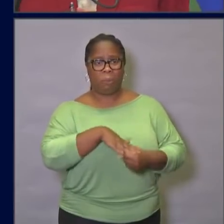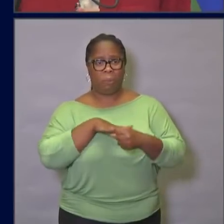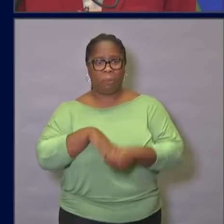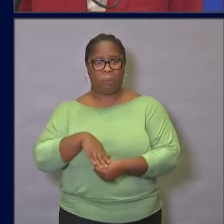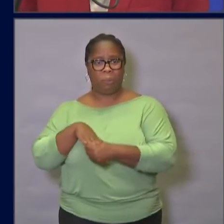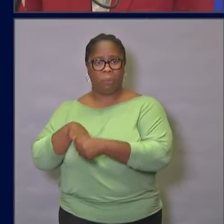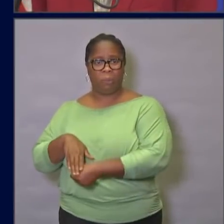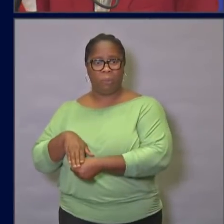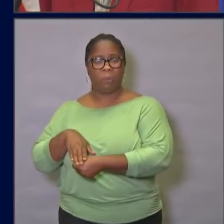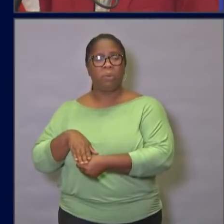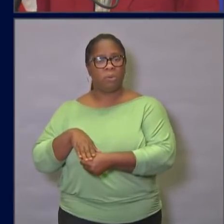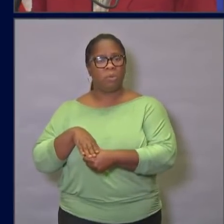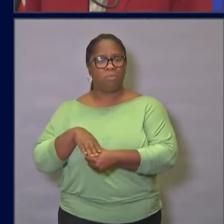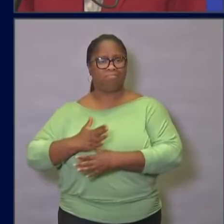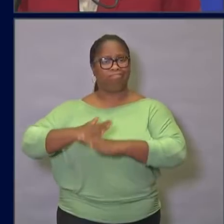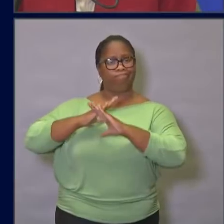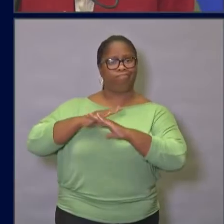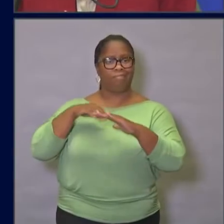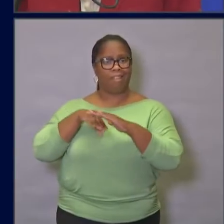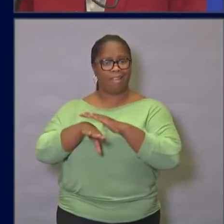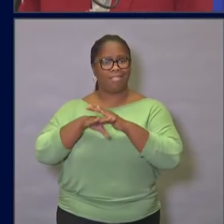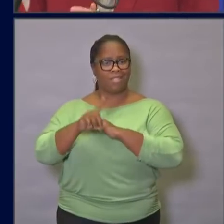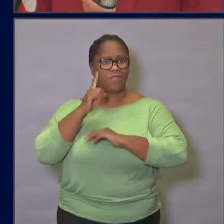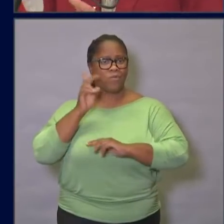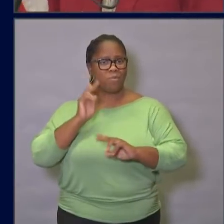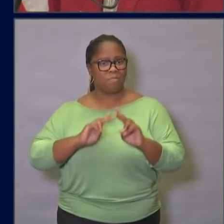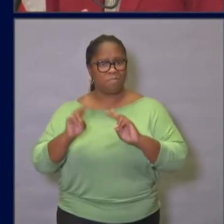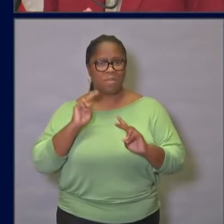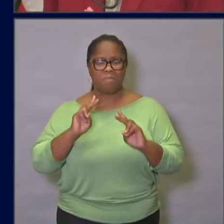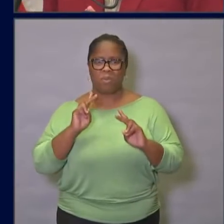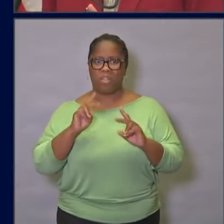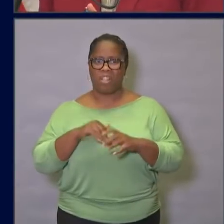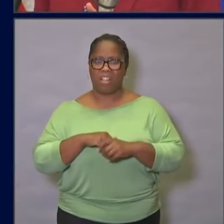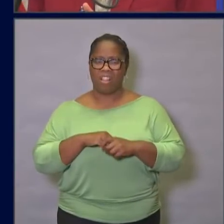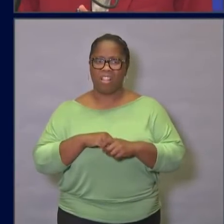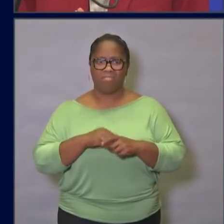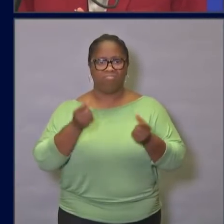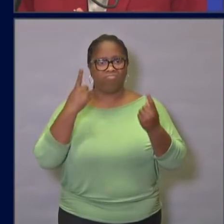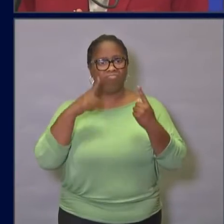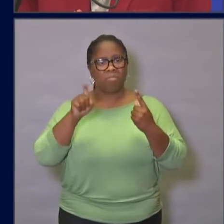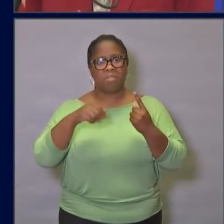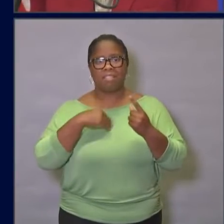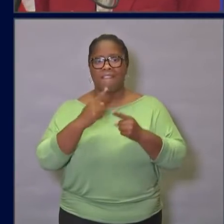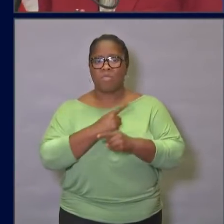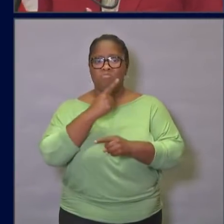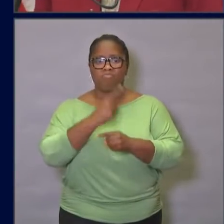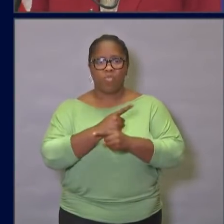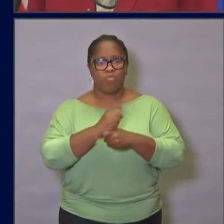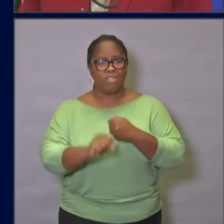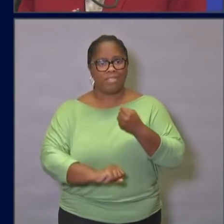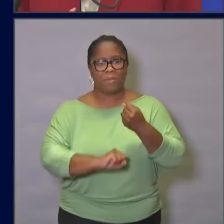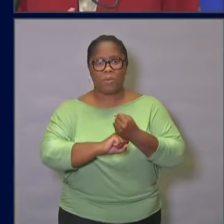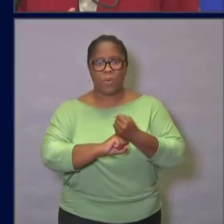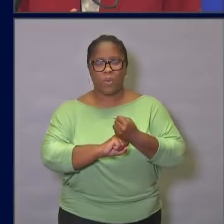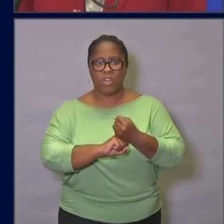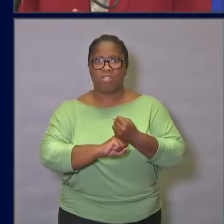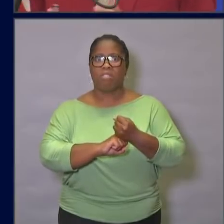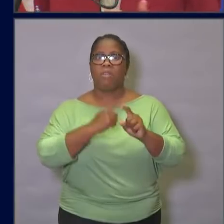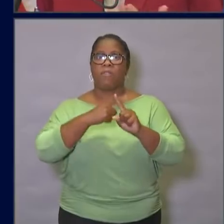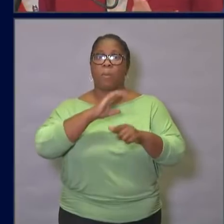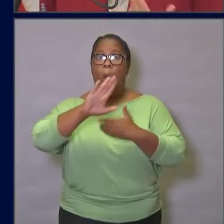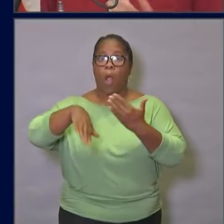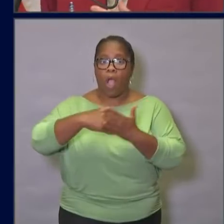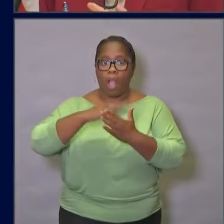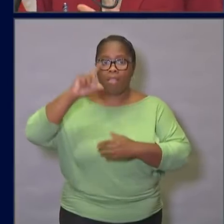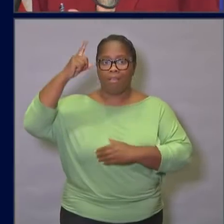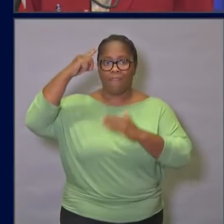very resources that people need to be healthy. We need to make sure that there's appropriate support from all levels of government,